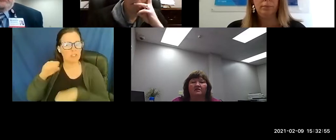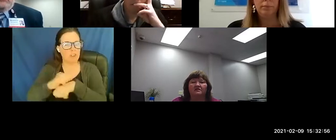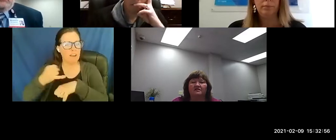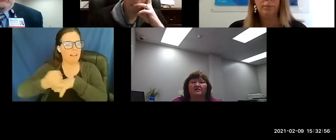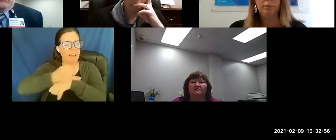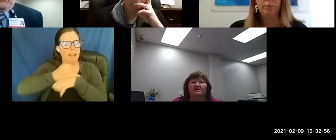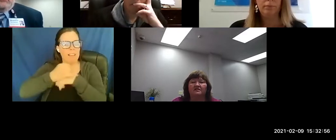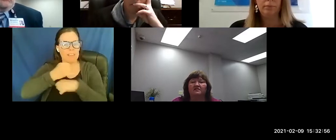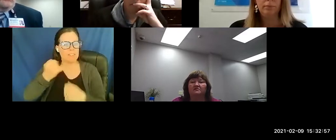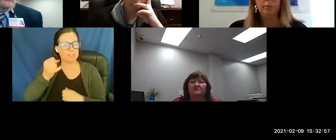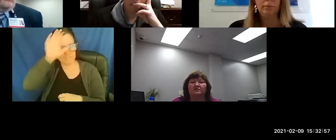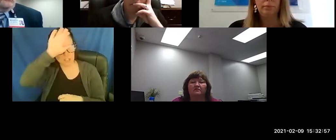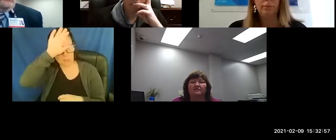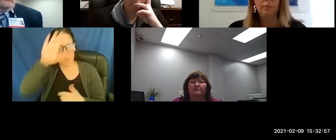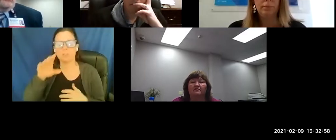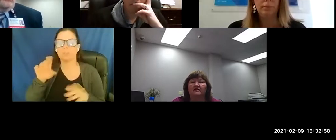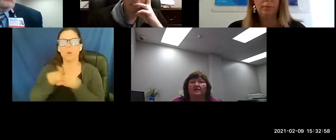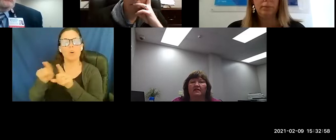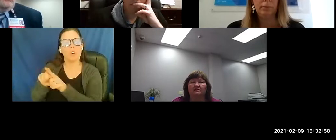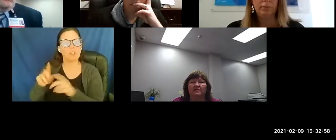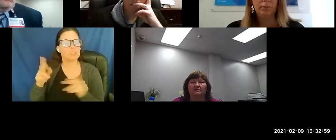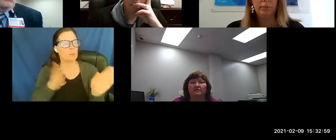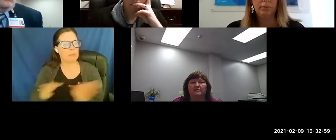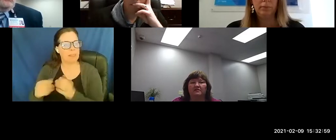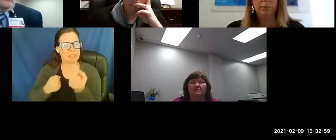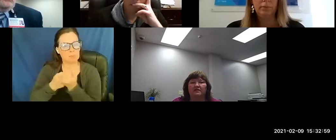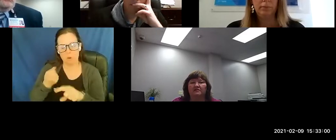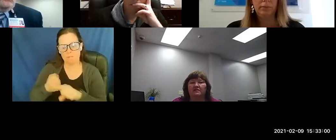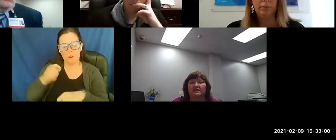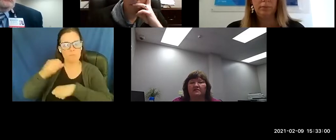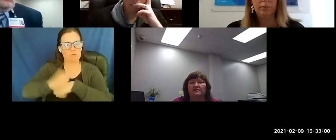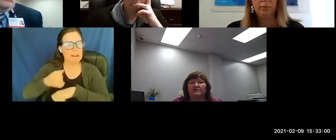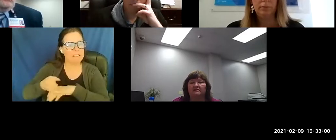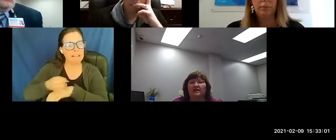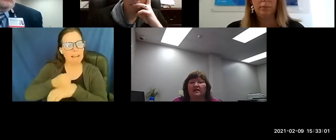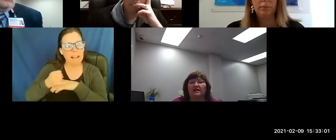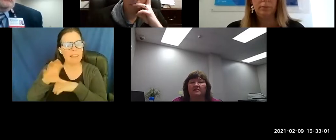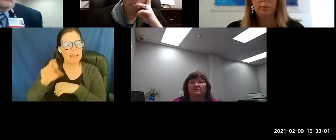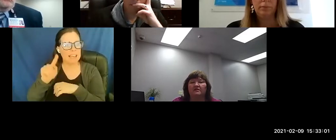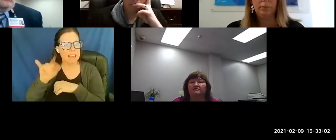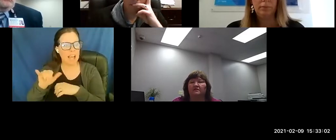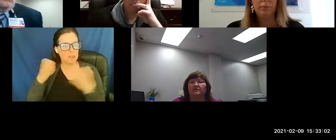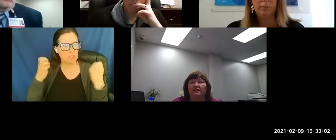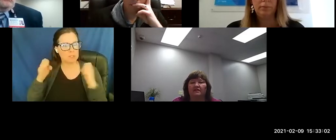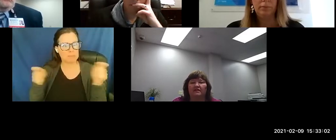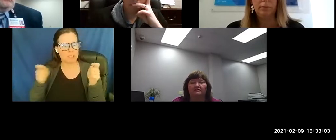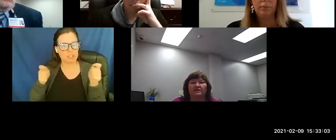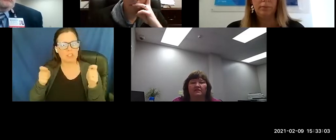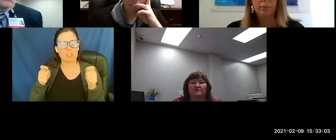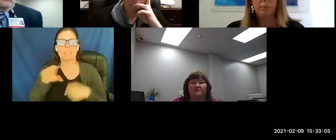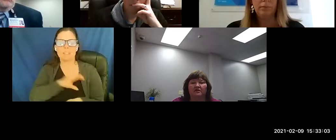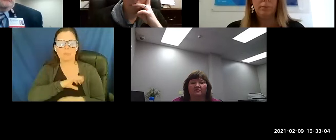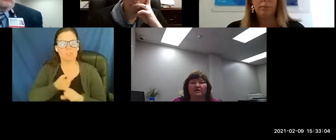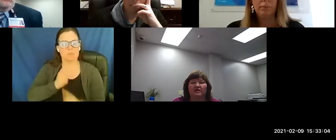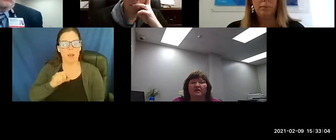We also received logistical support from the Rock Island County Emergency Management Agency and deputies from the Rock Island County